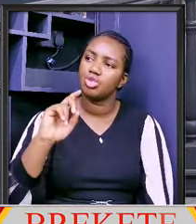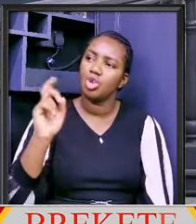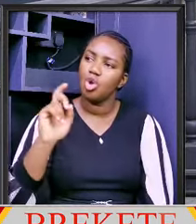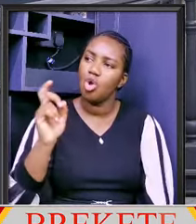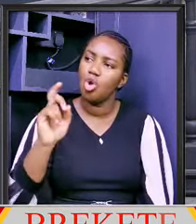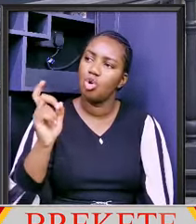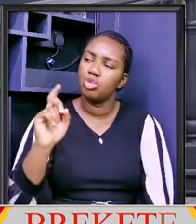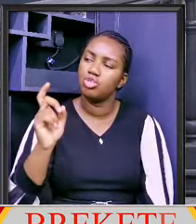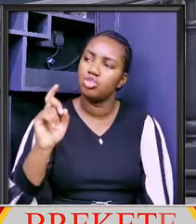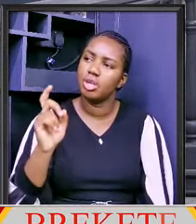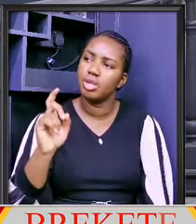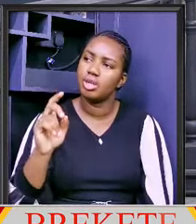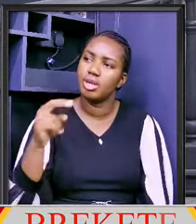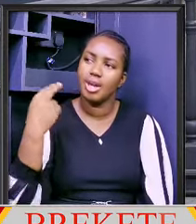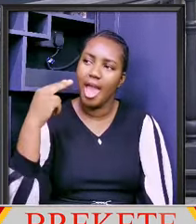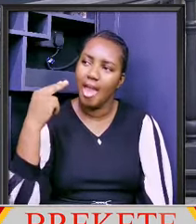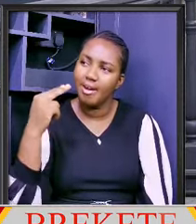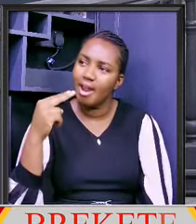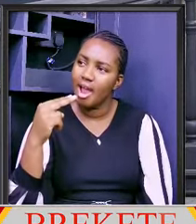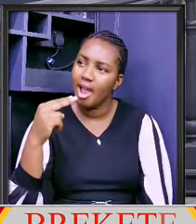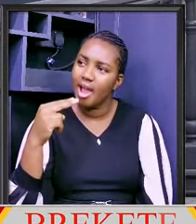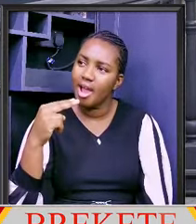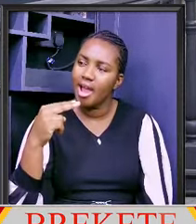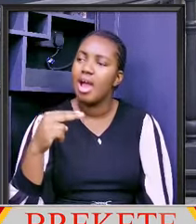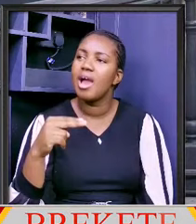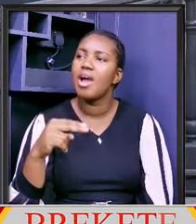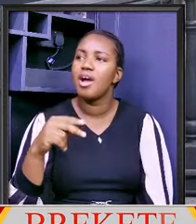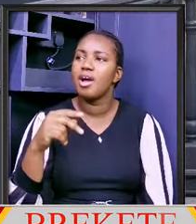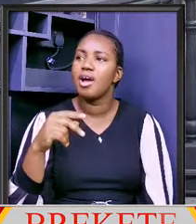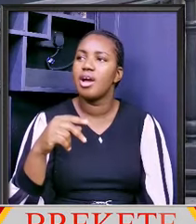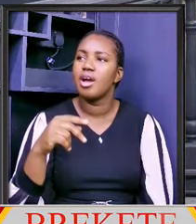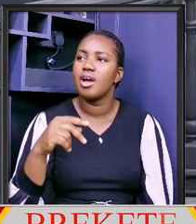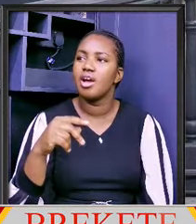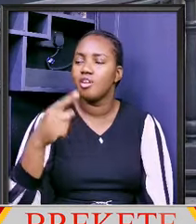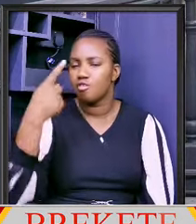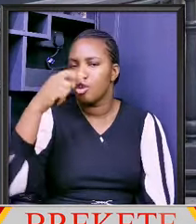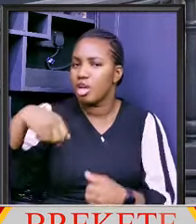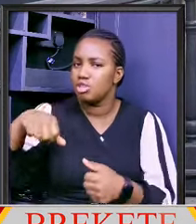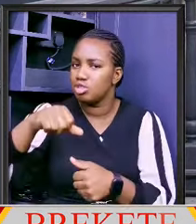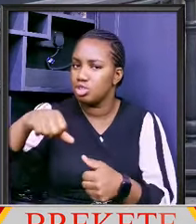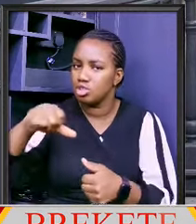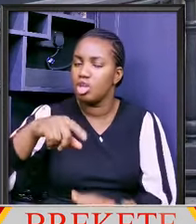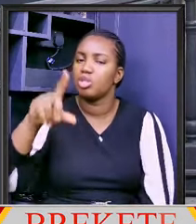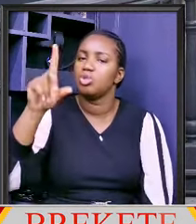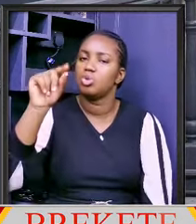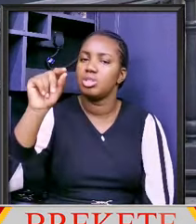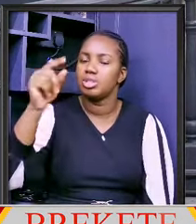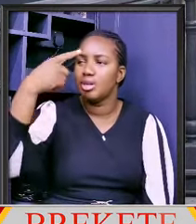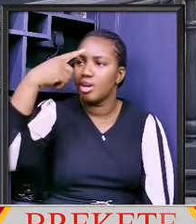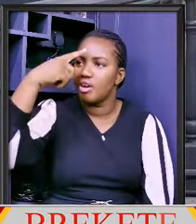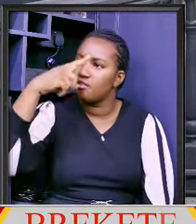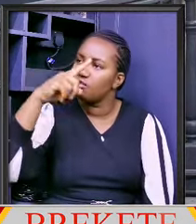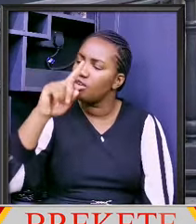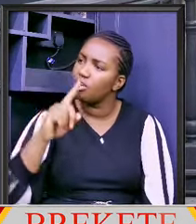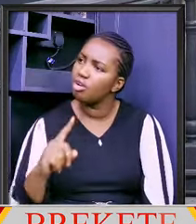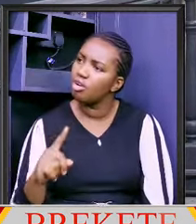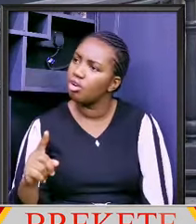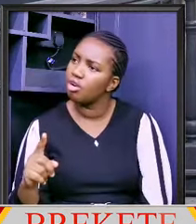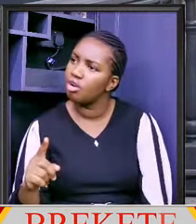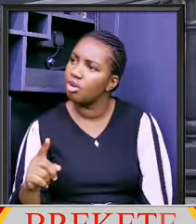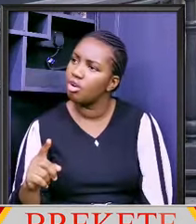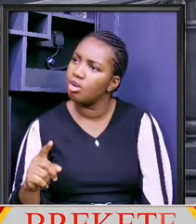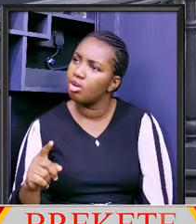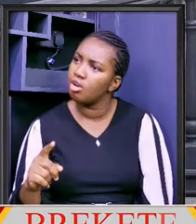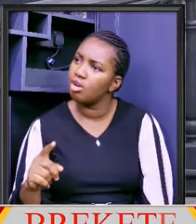per government ticket. Well, the nine association will have single ticket, which is 20 naira. After they generated the sales, or at the end of the